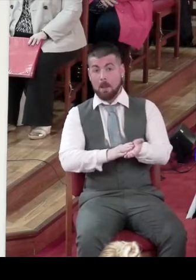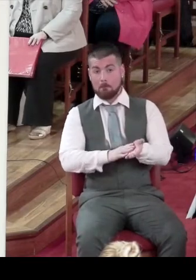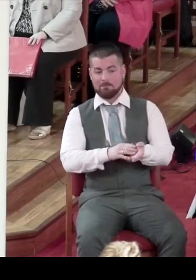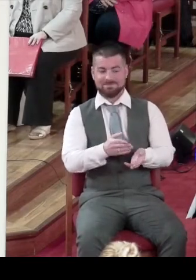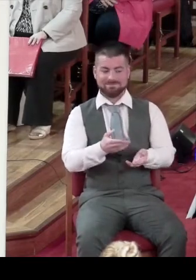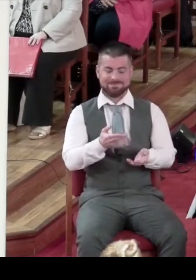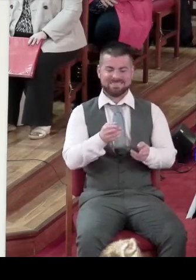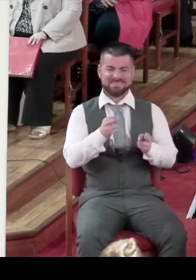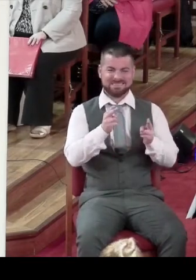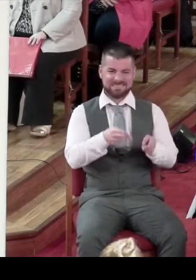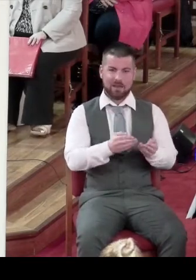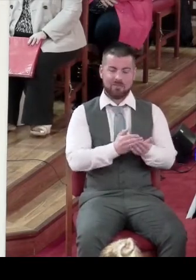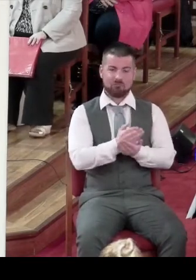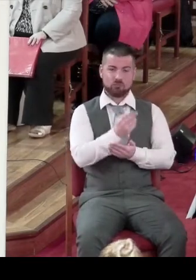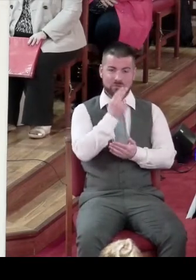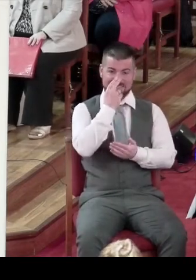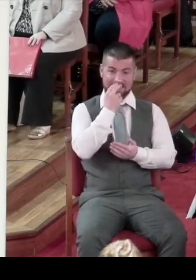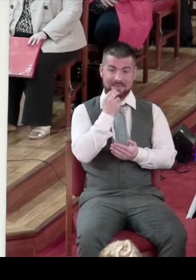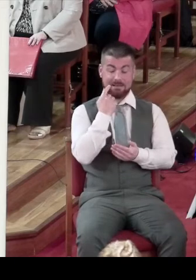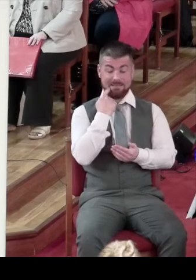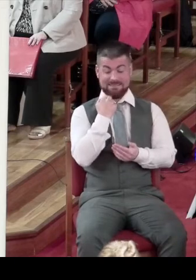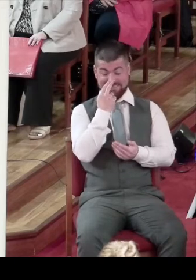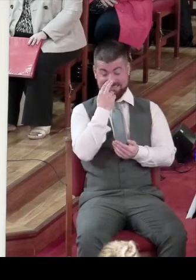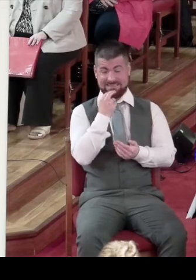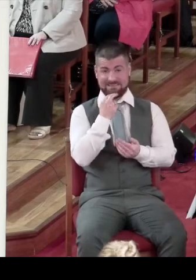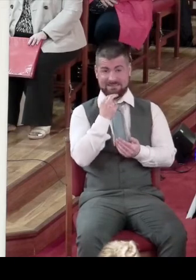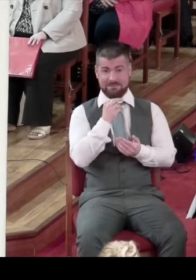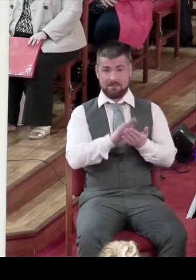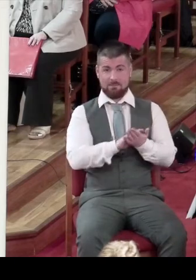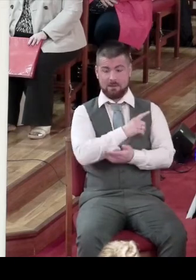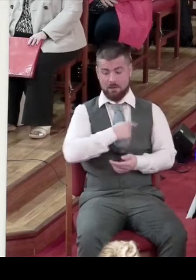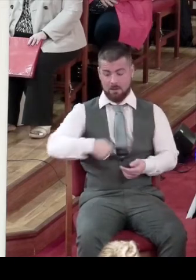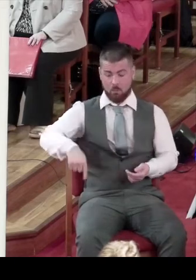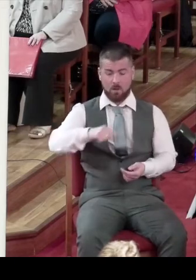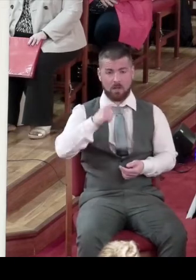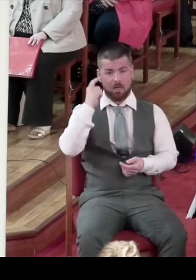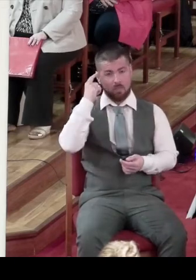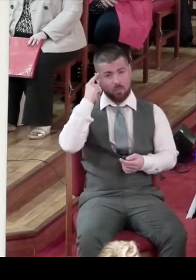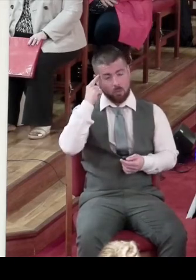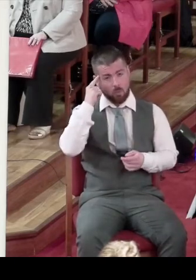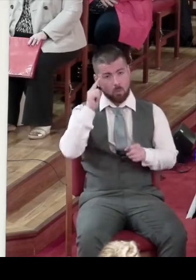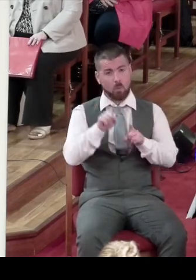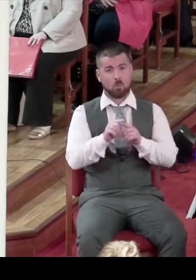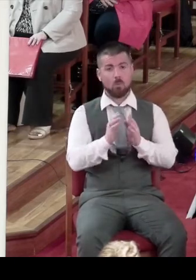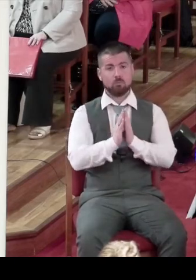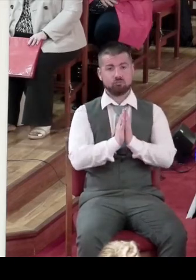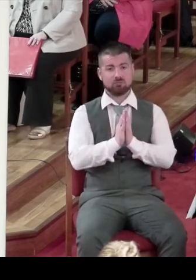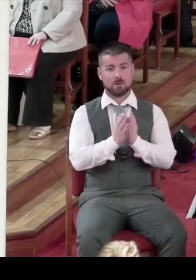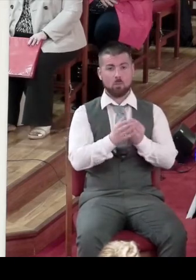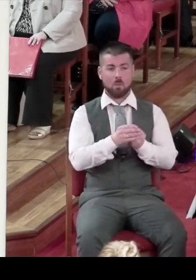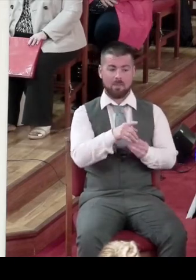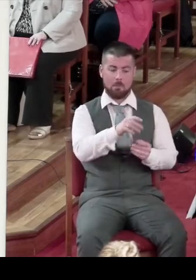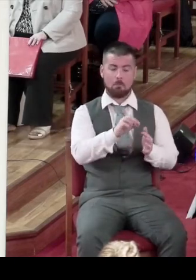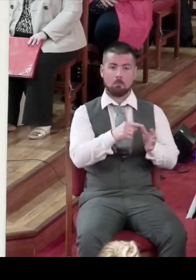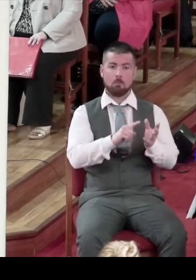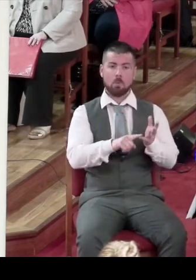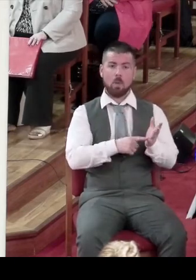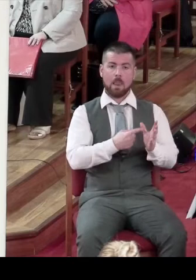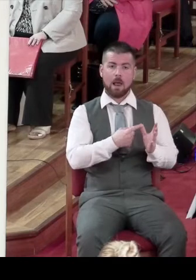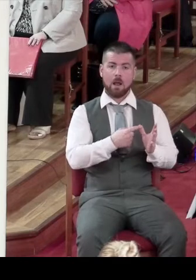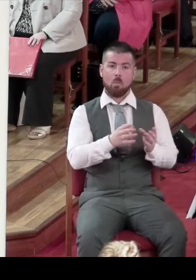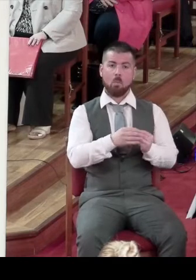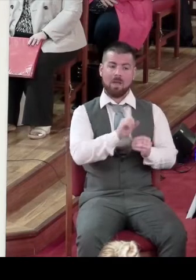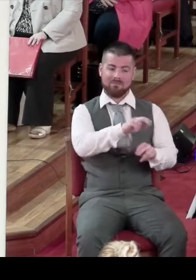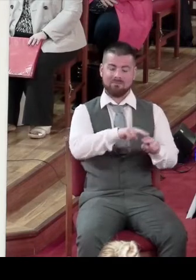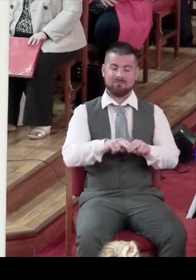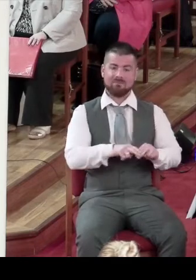night, last night. So our thoughts and our prayers are with Paula and Jerry and with their family at